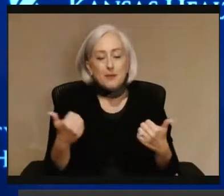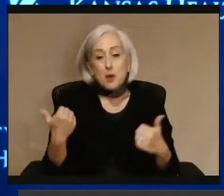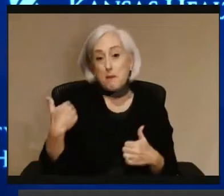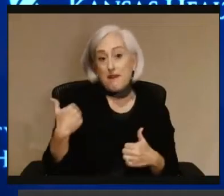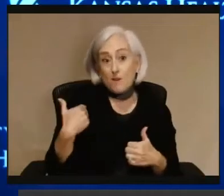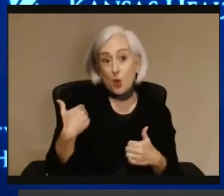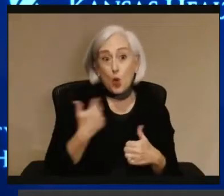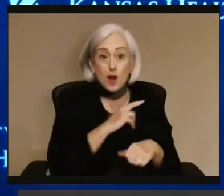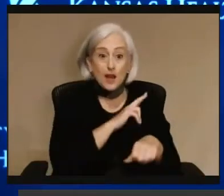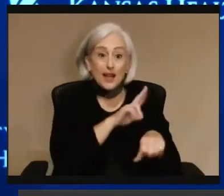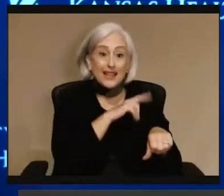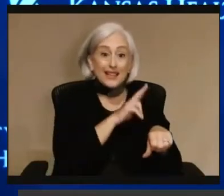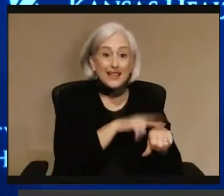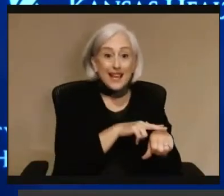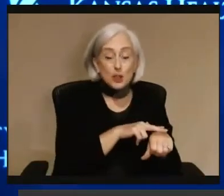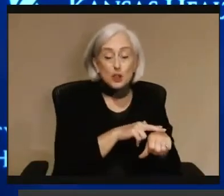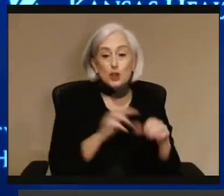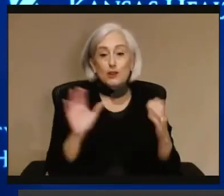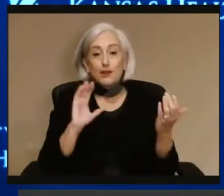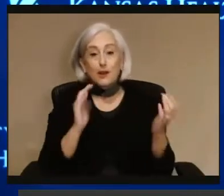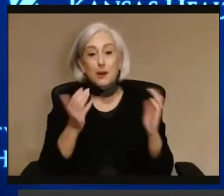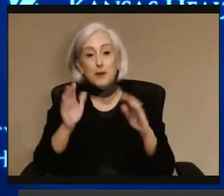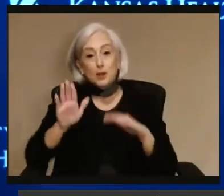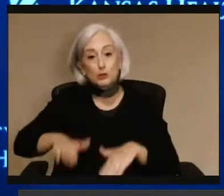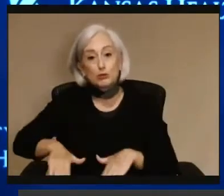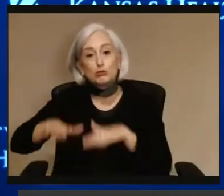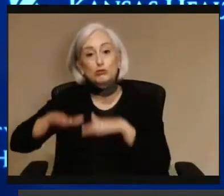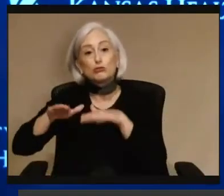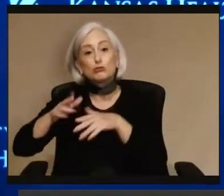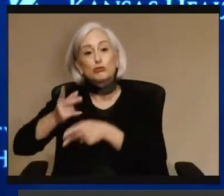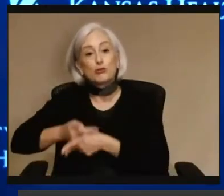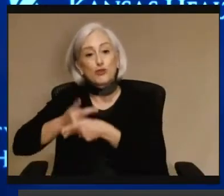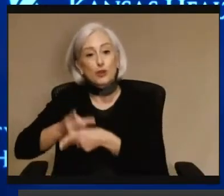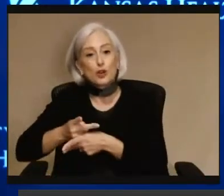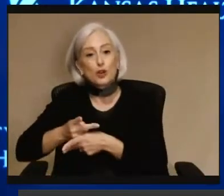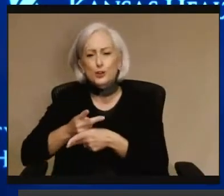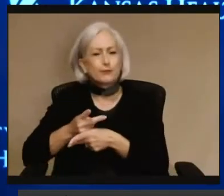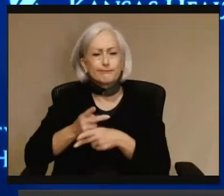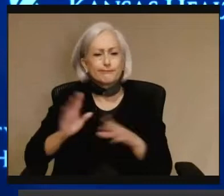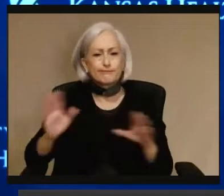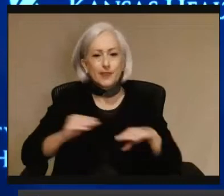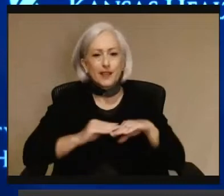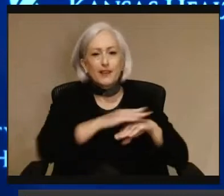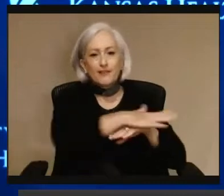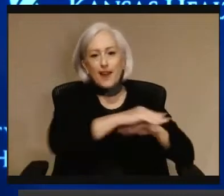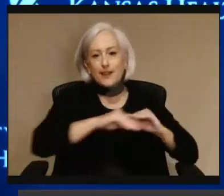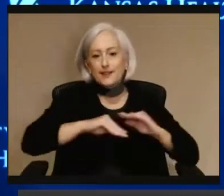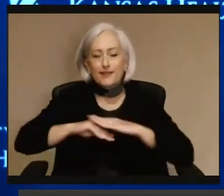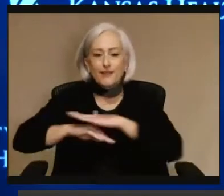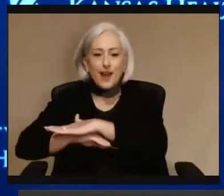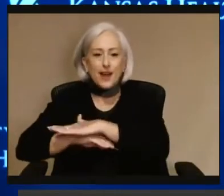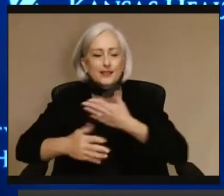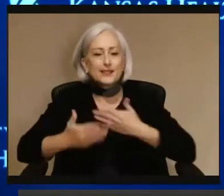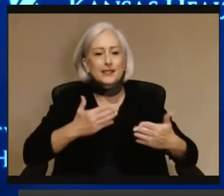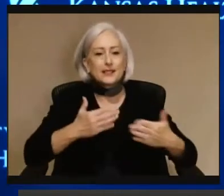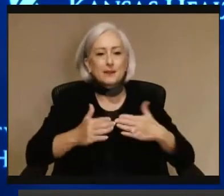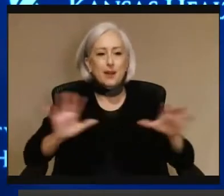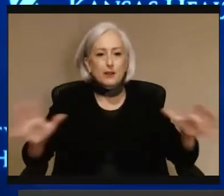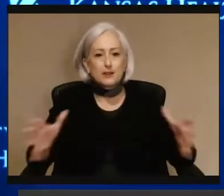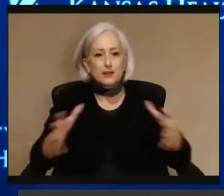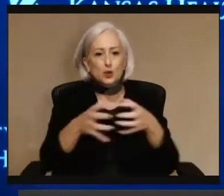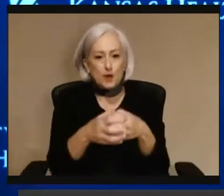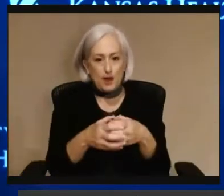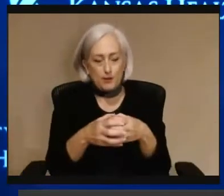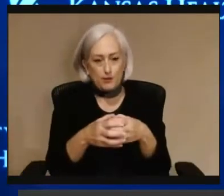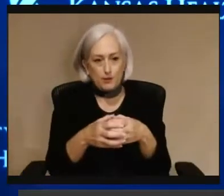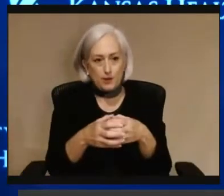nature impacts your nurture and your nurture impacts your nature. So essentially, what we're looking at here is that it's a global thing, and there's